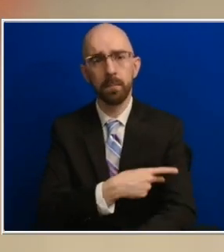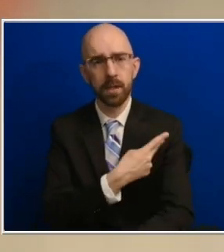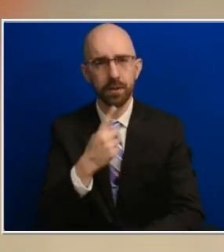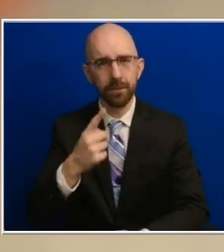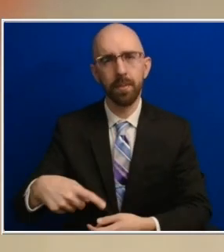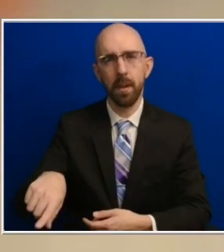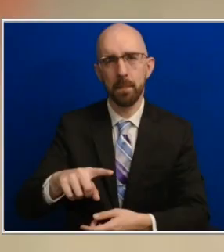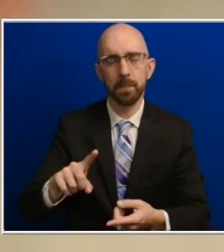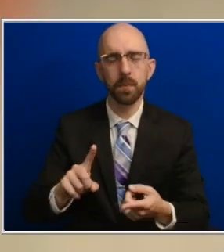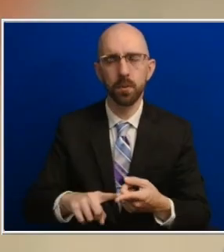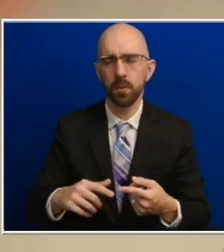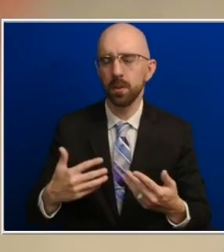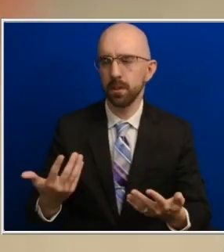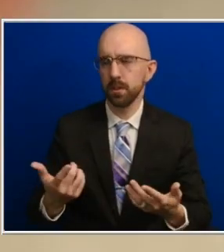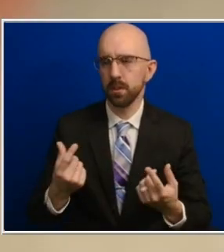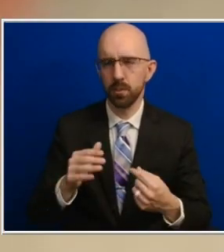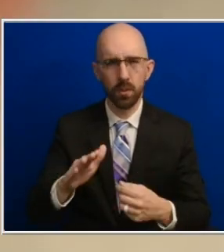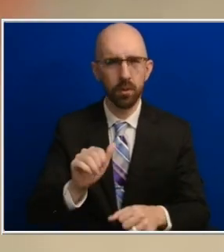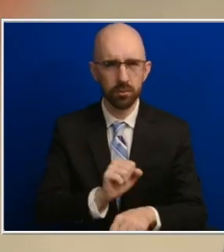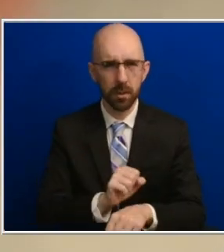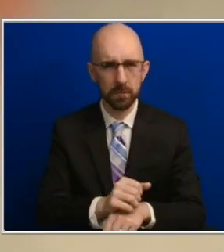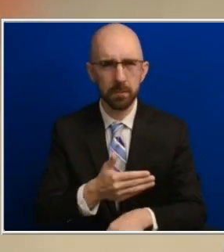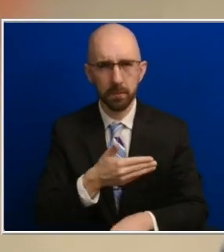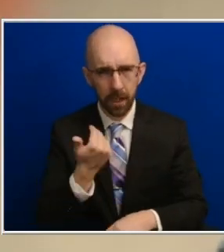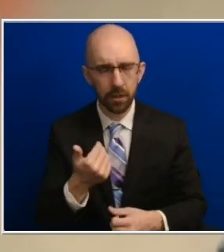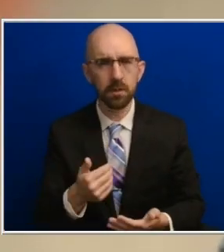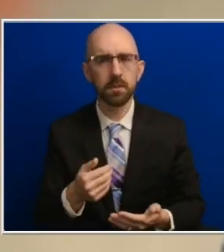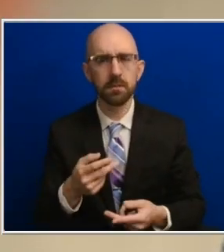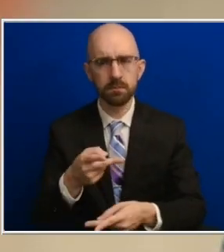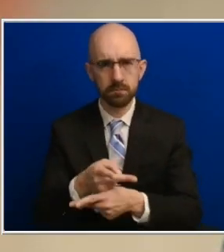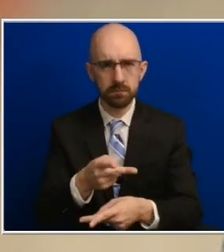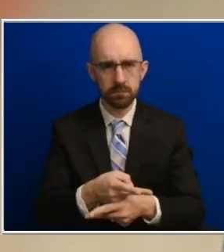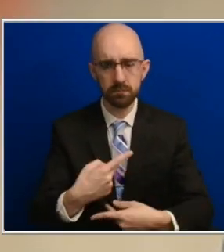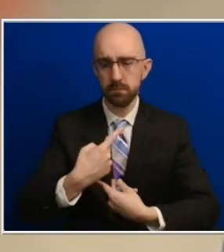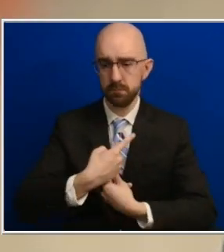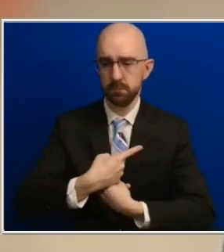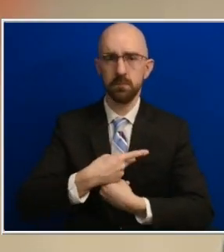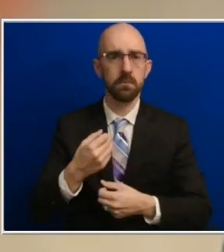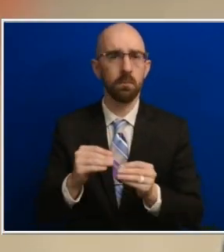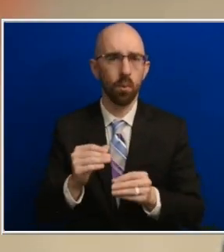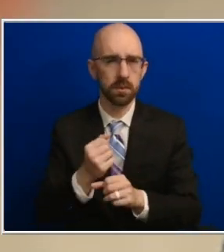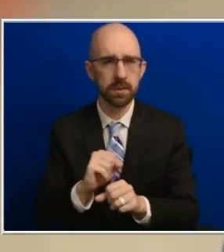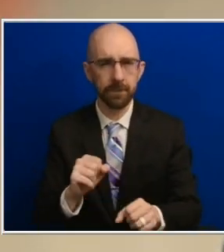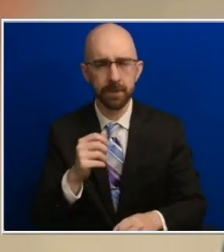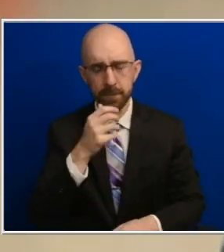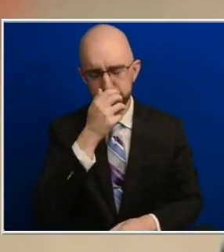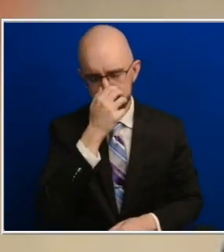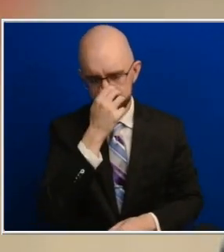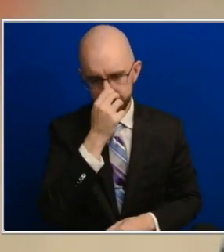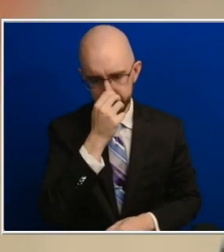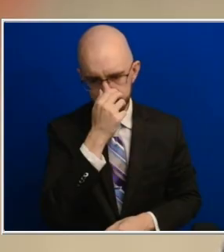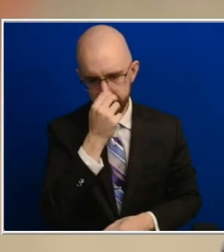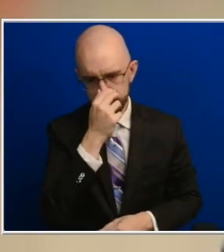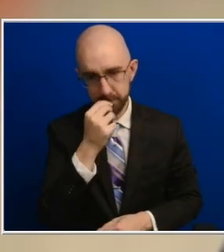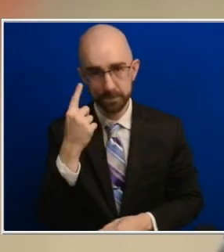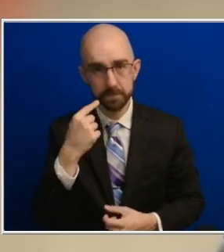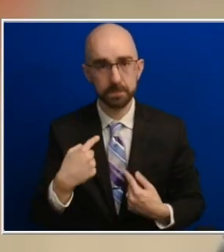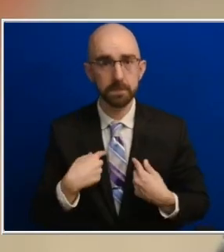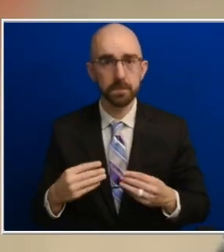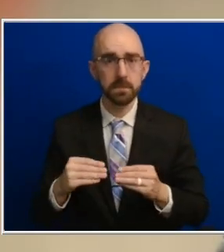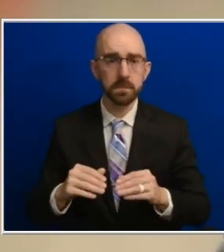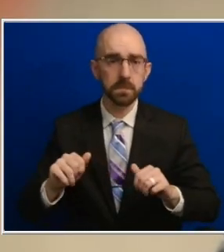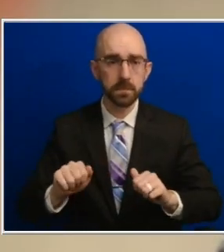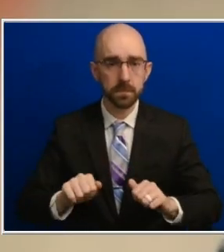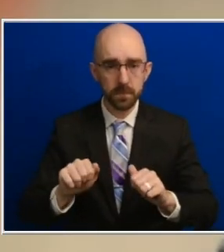to do their job better and be taken care of even safer. And so for me, the more of these capabilities